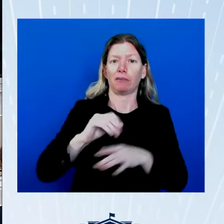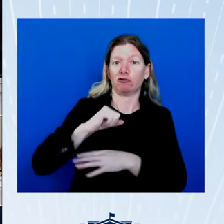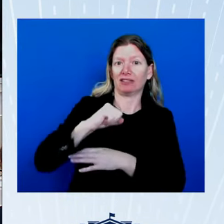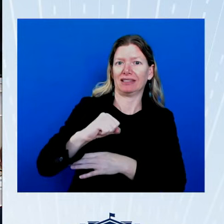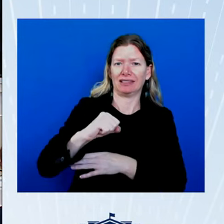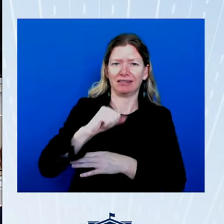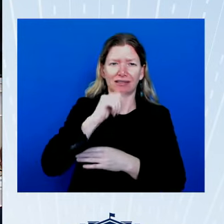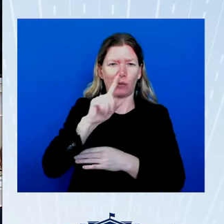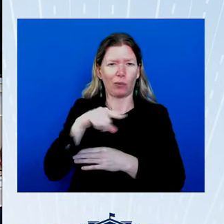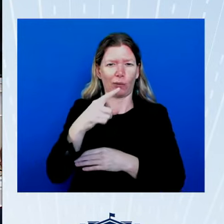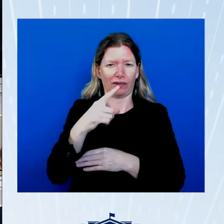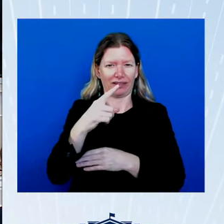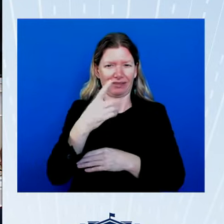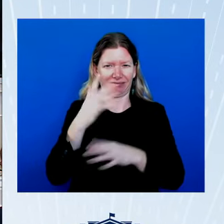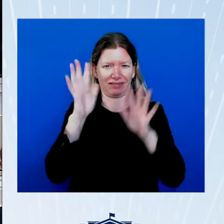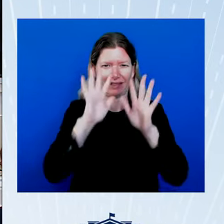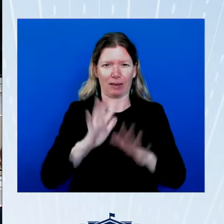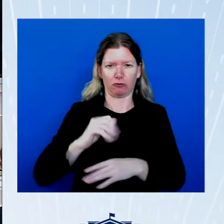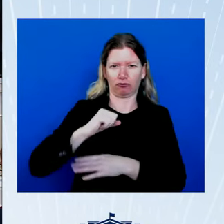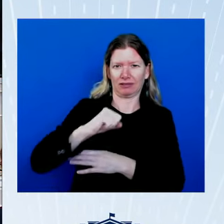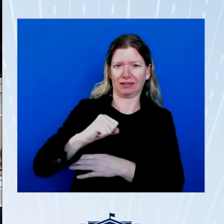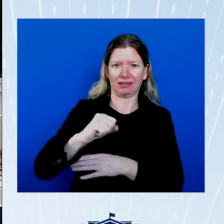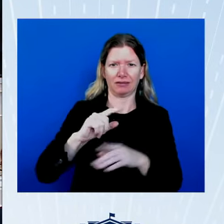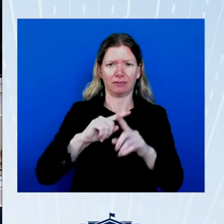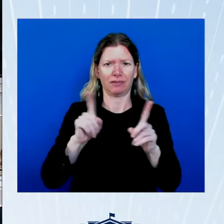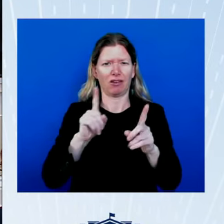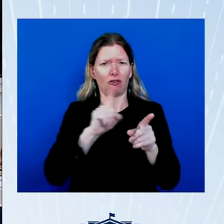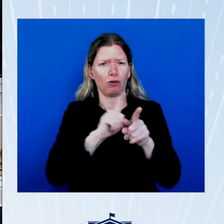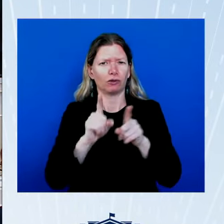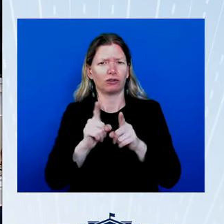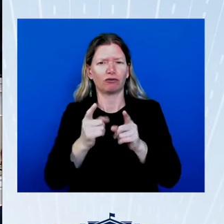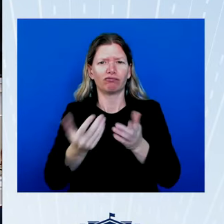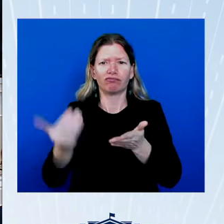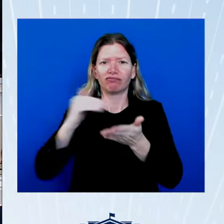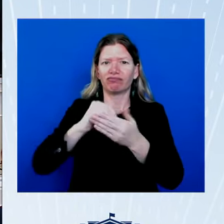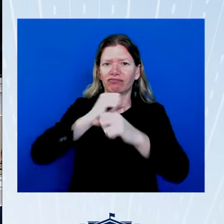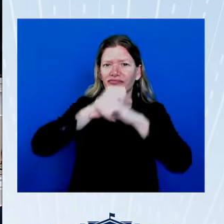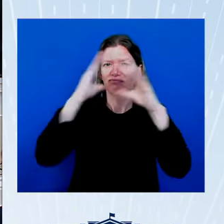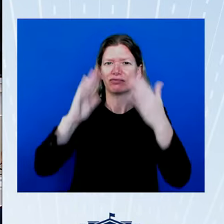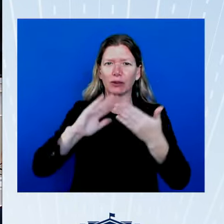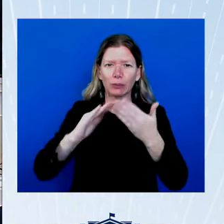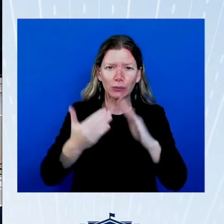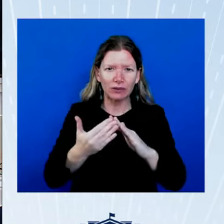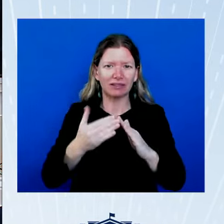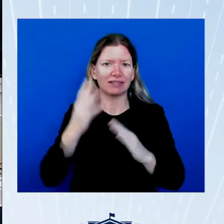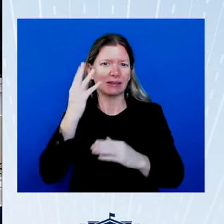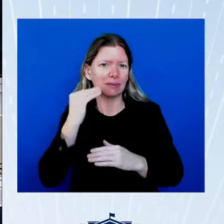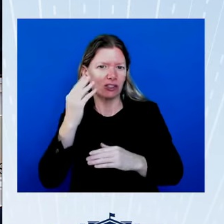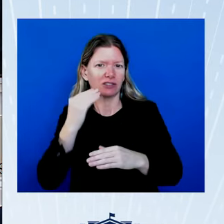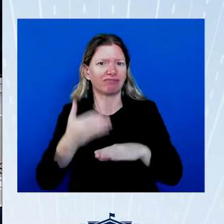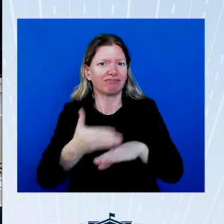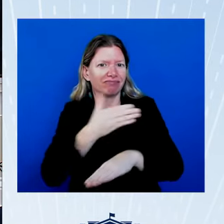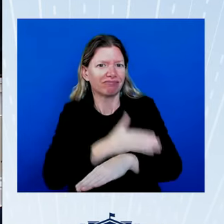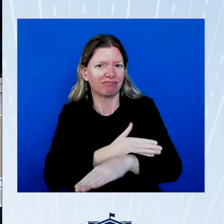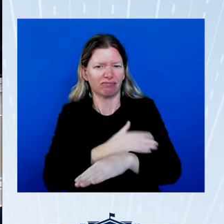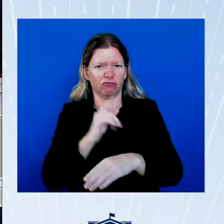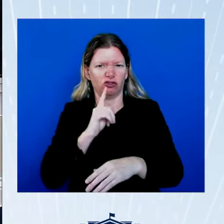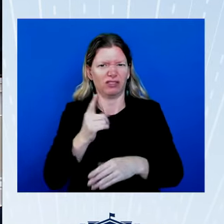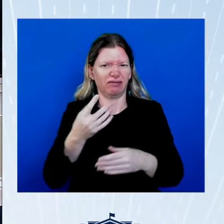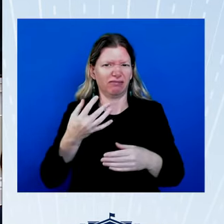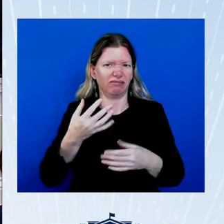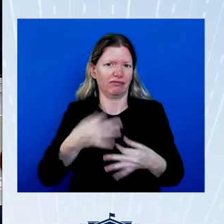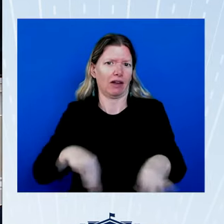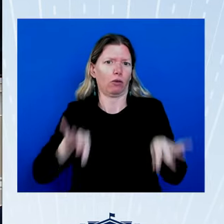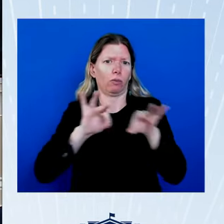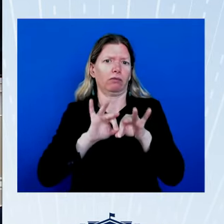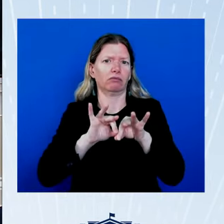communities. So these experiences that you've both shared are invaluable to bring to this administration as we move forward on